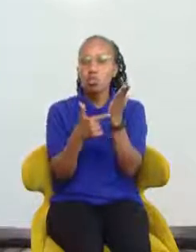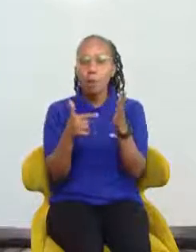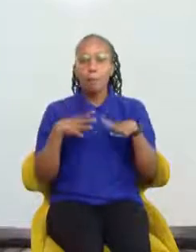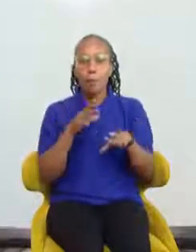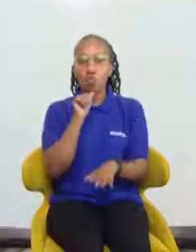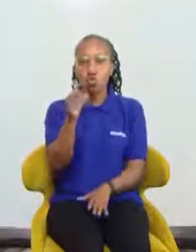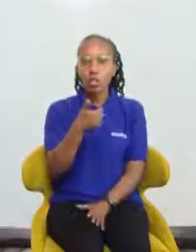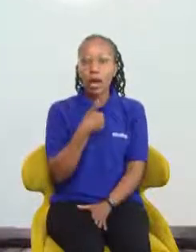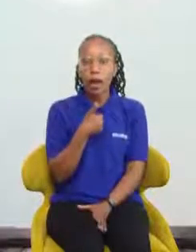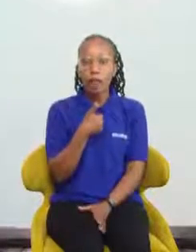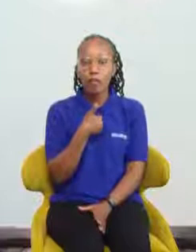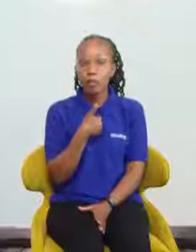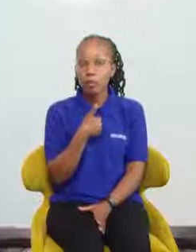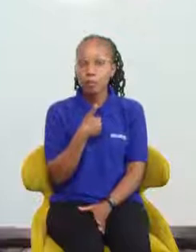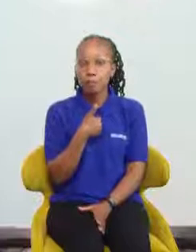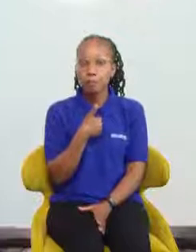access to,